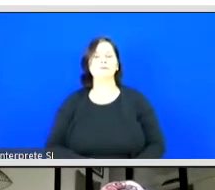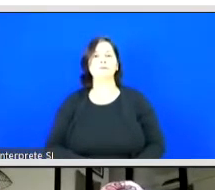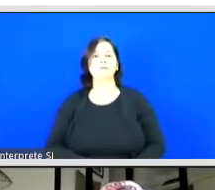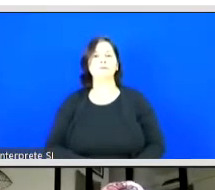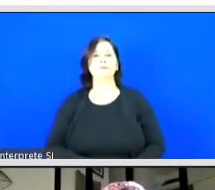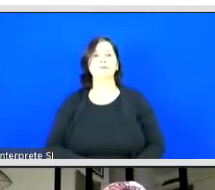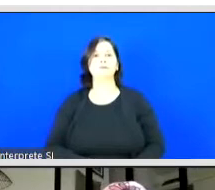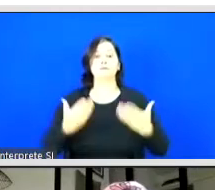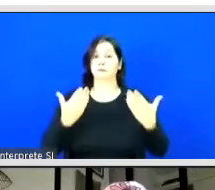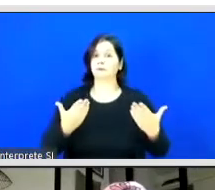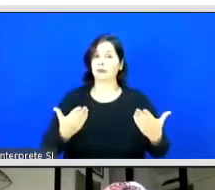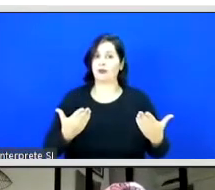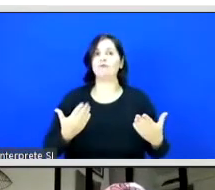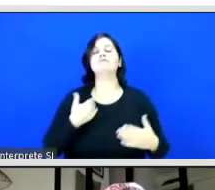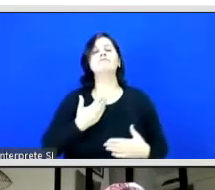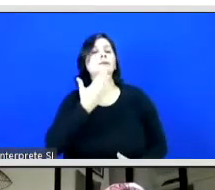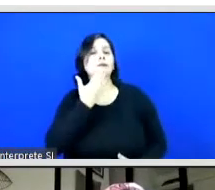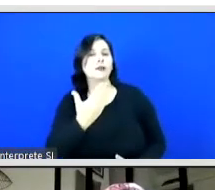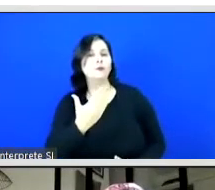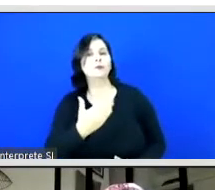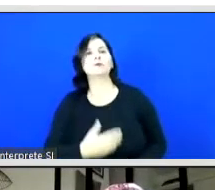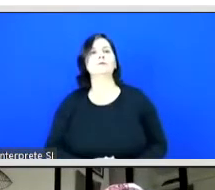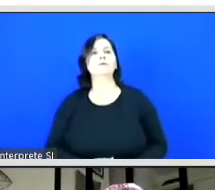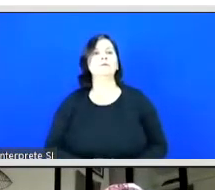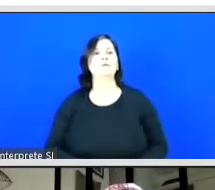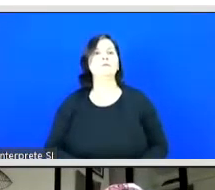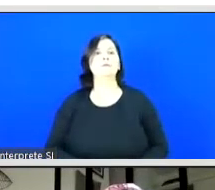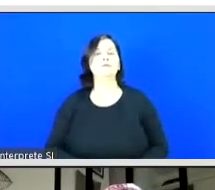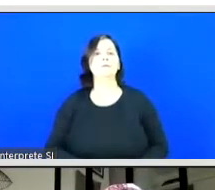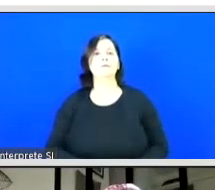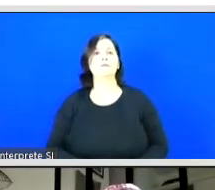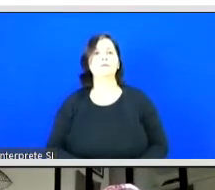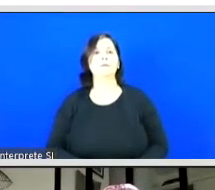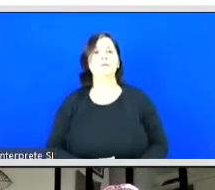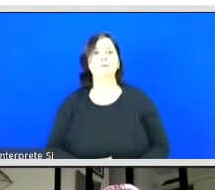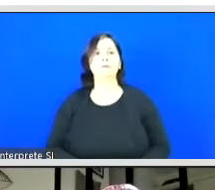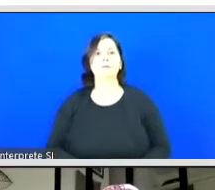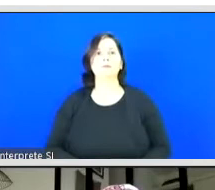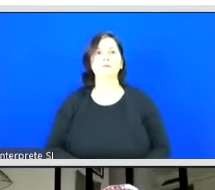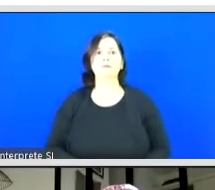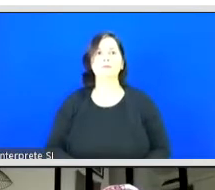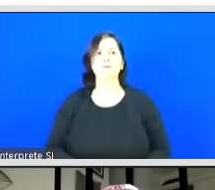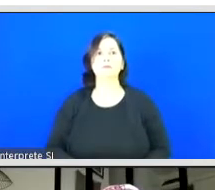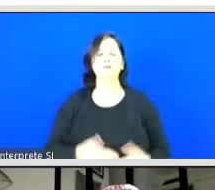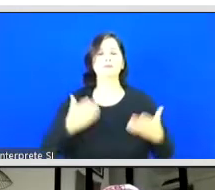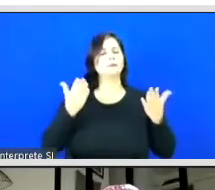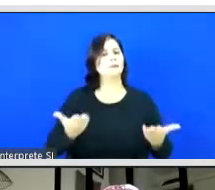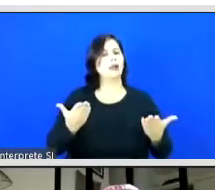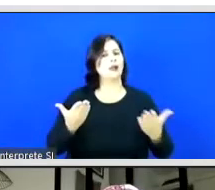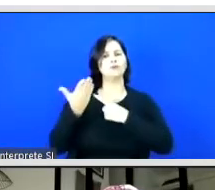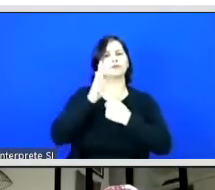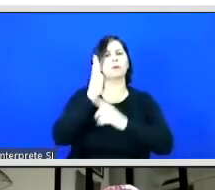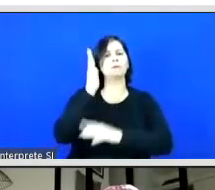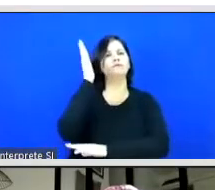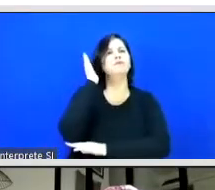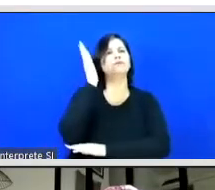our next panelist, Honorable Minister. It's a pleasure to have you with us today. You are a true he for she, and we are